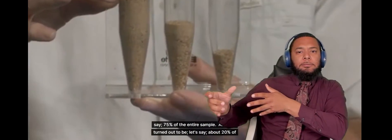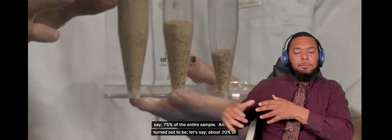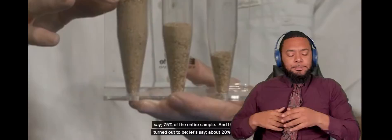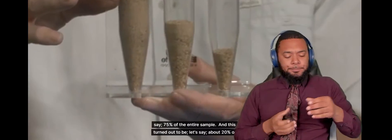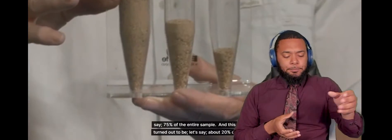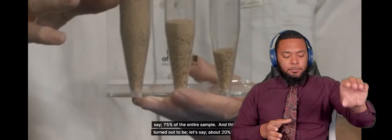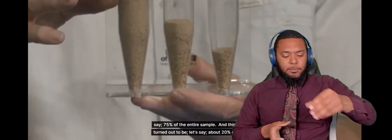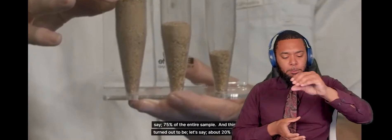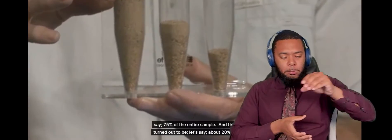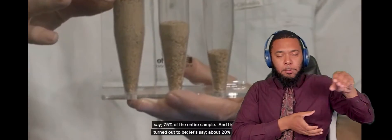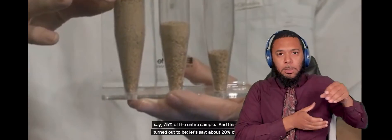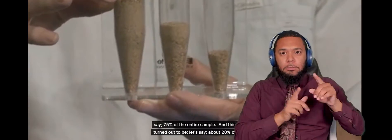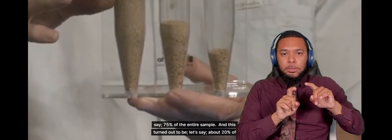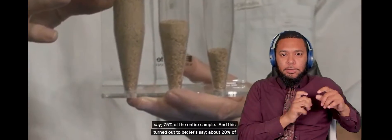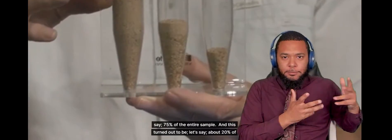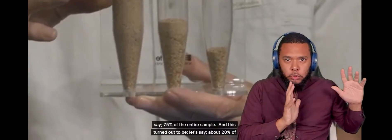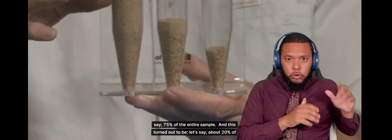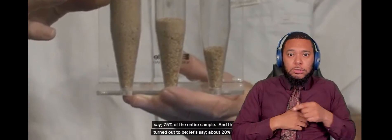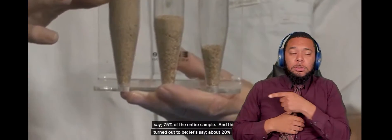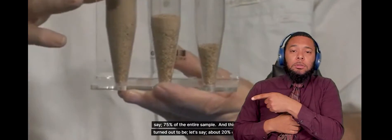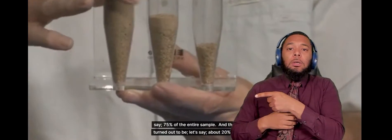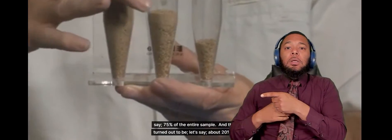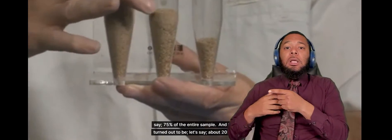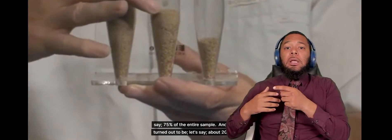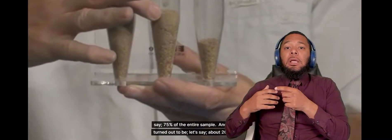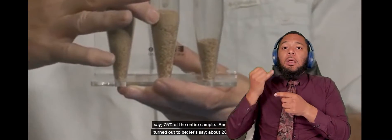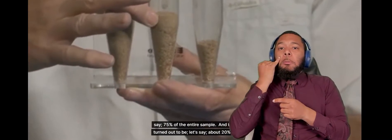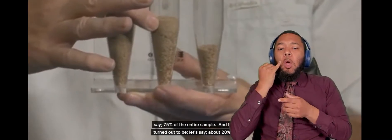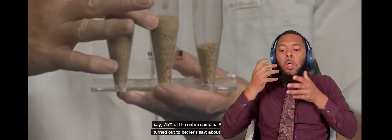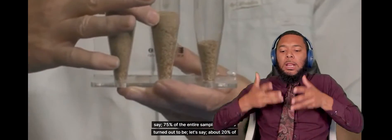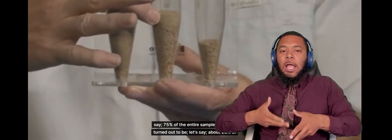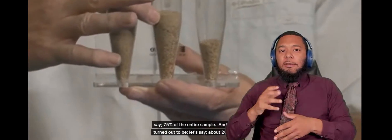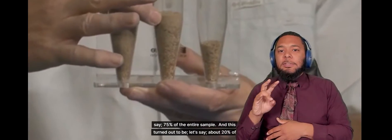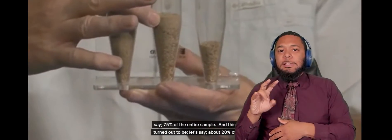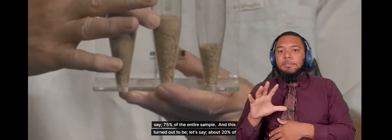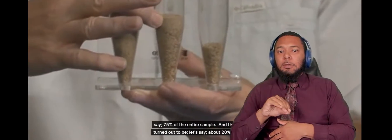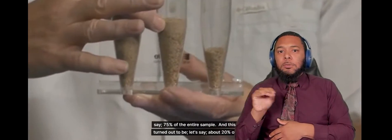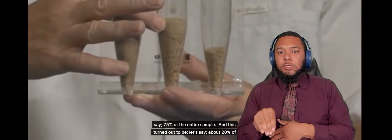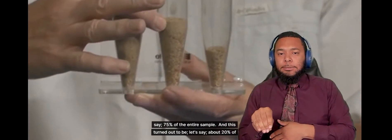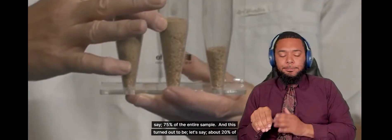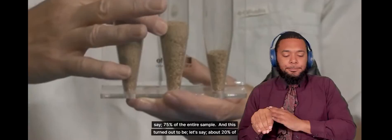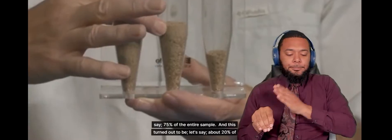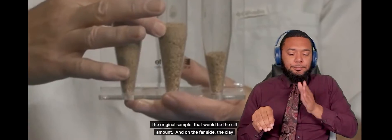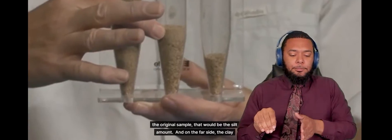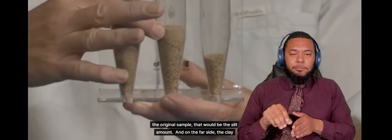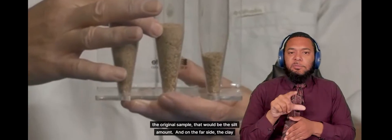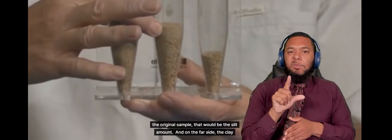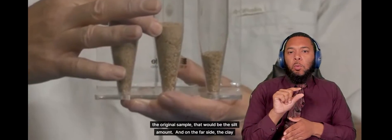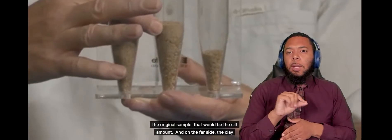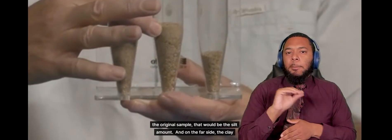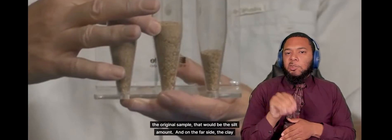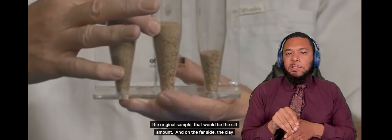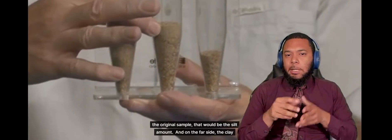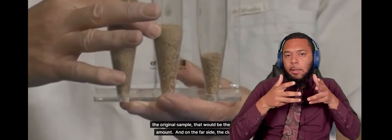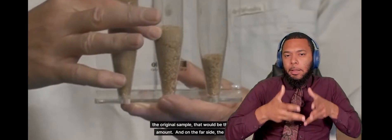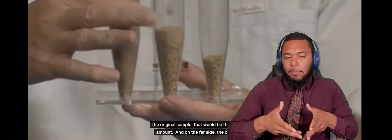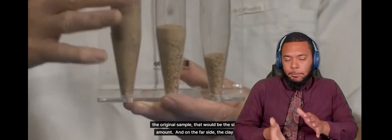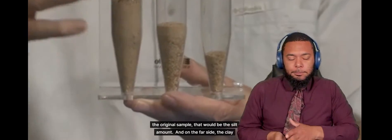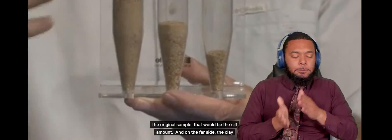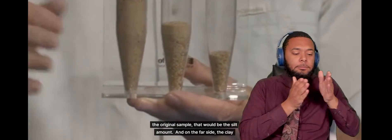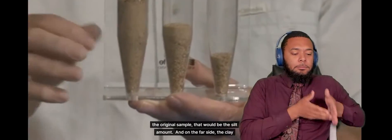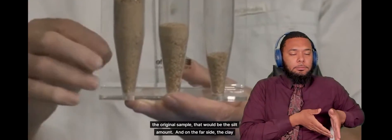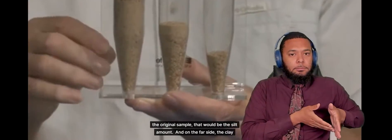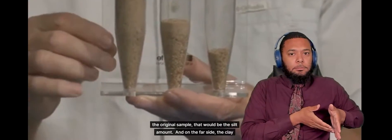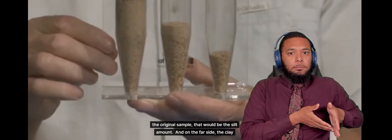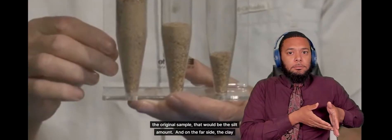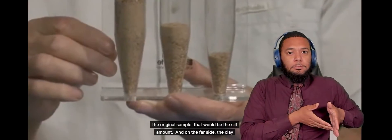let's say, 75% of the entire sample, and this turned out to be, let's say, about 20% of the original sample, that'd